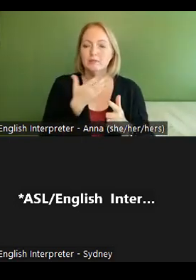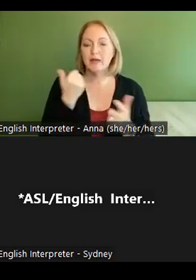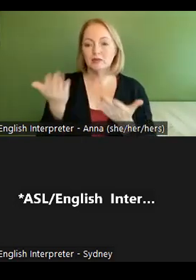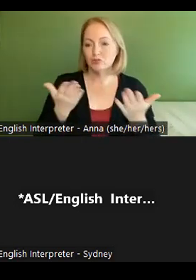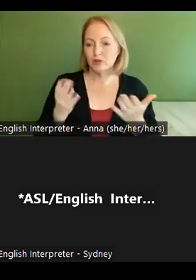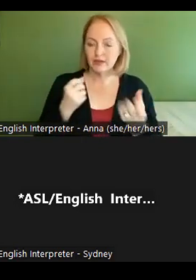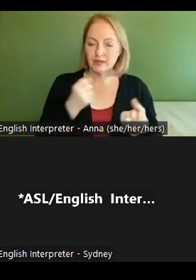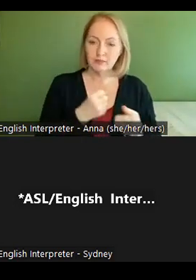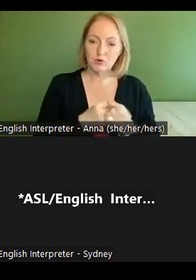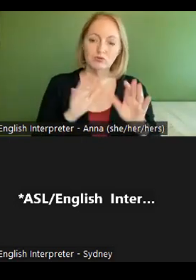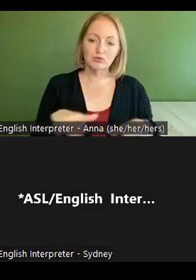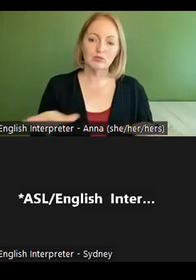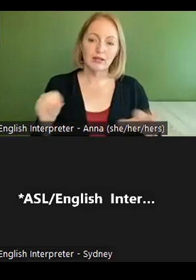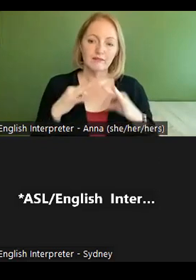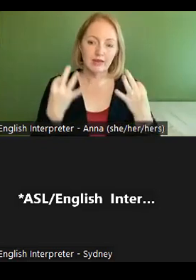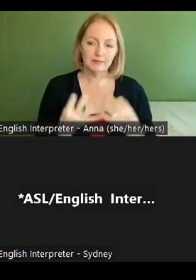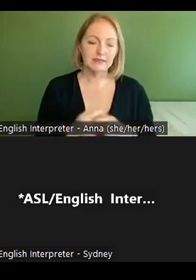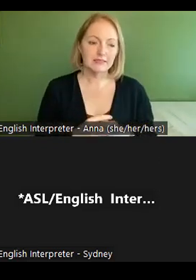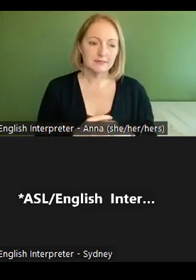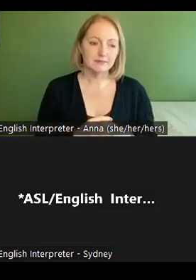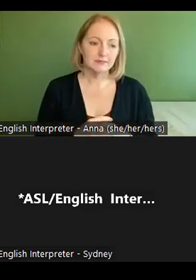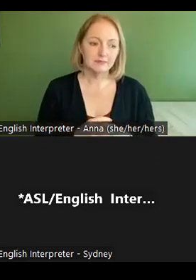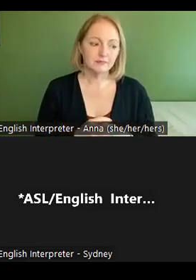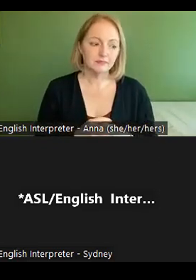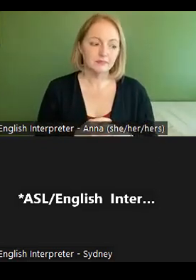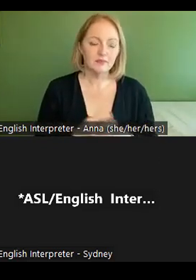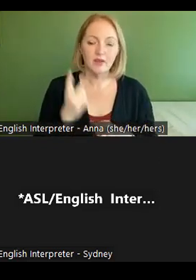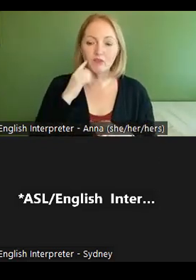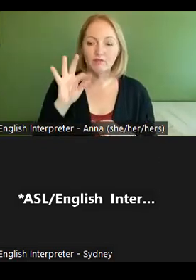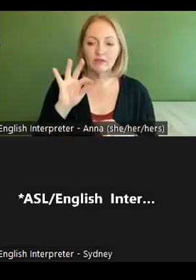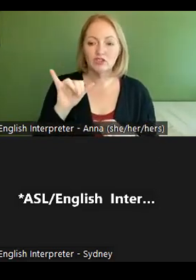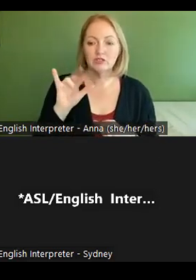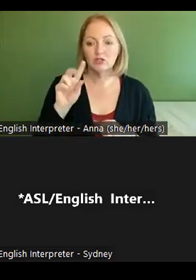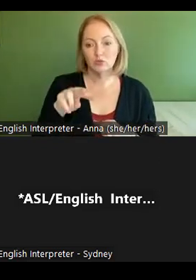and support children and families. For fiscal year